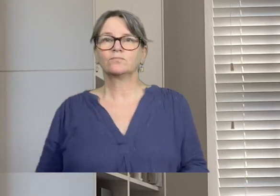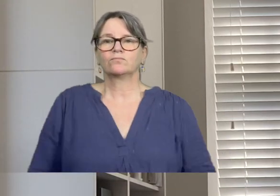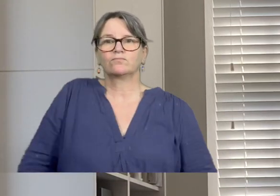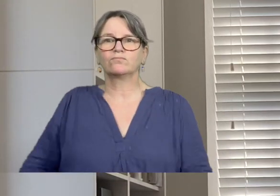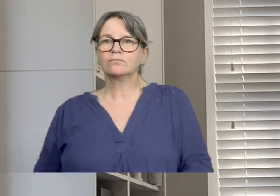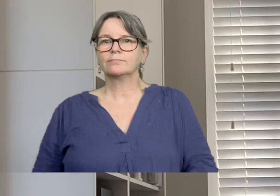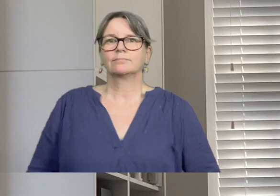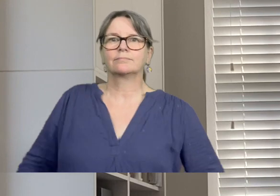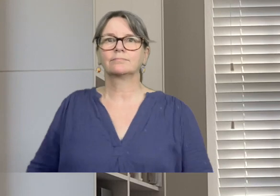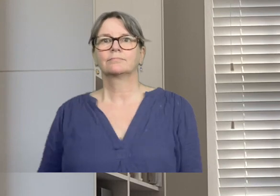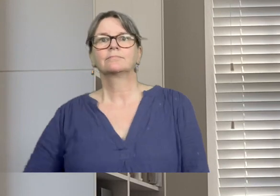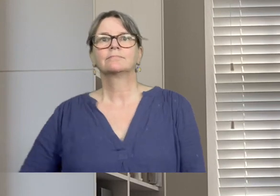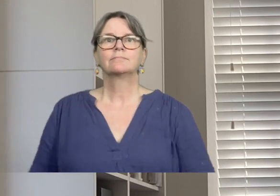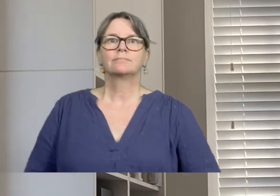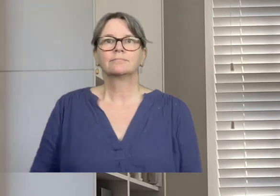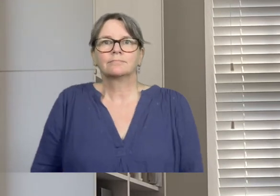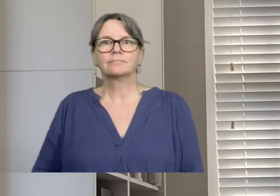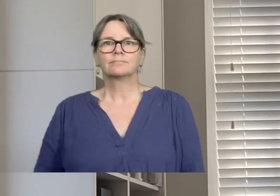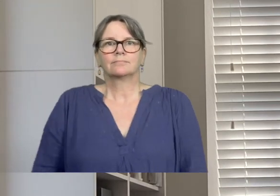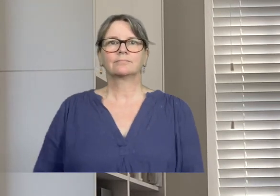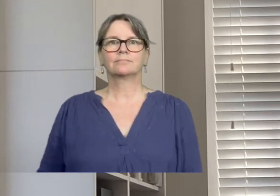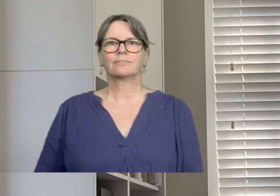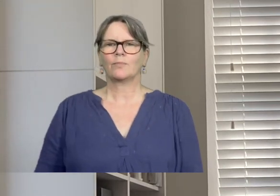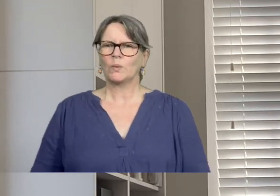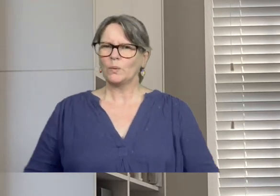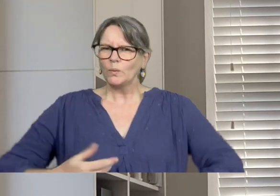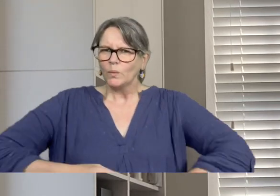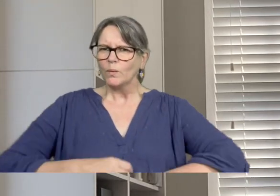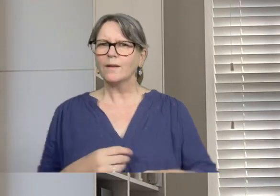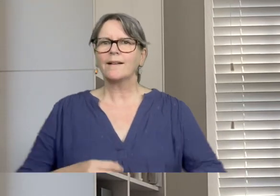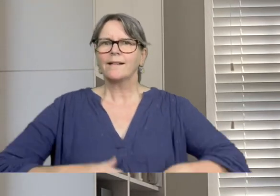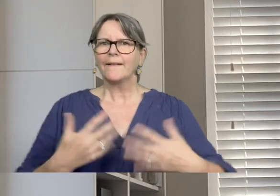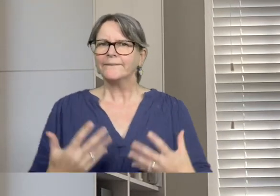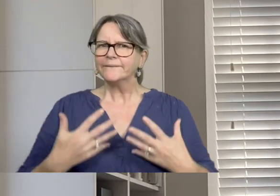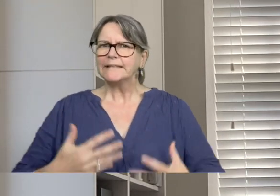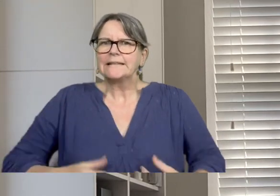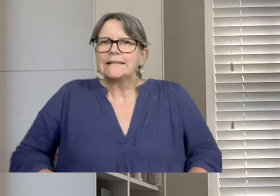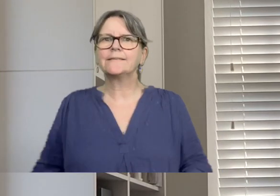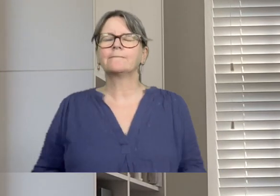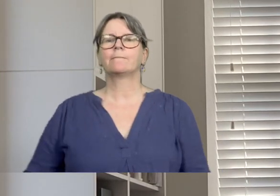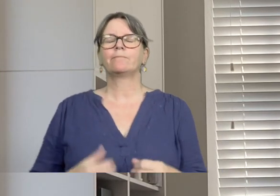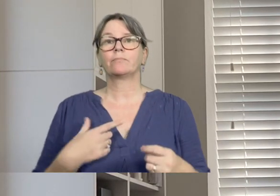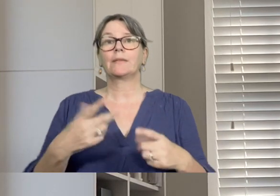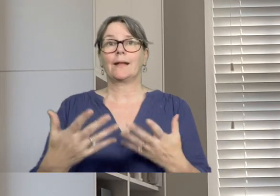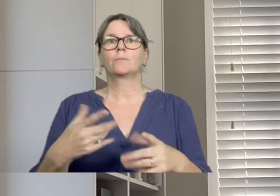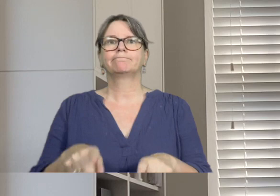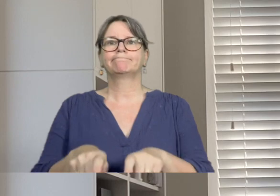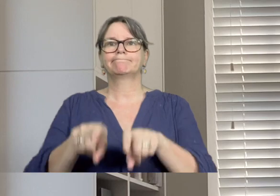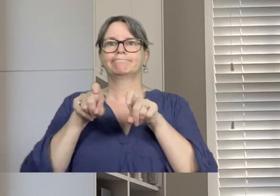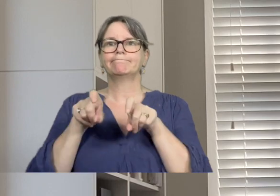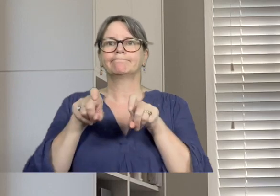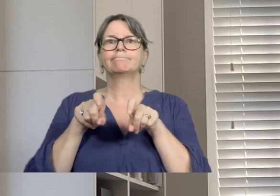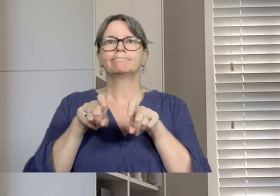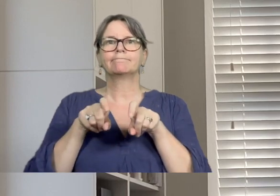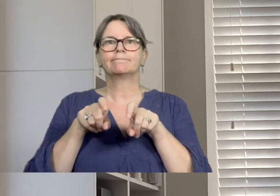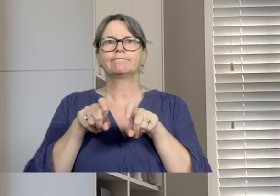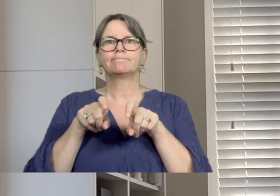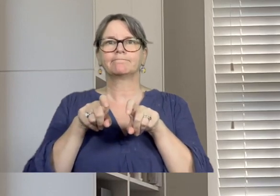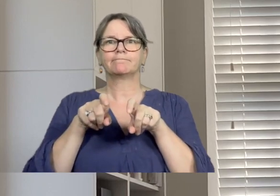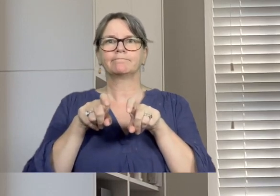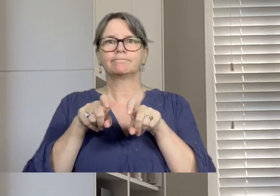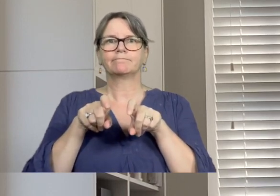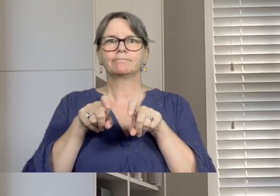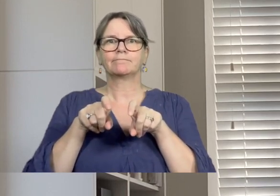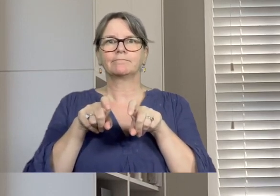spine. And probably drop the elbows because, not the elbows, the shoulders, because the arms get really heavy. We're going to bend at the knees. I'm picking